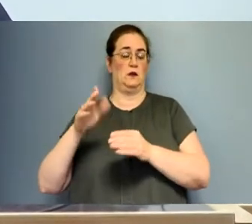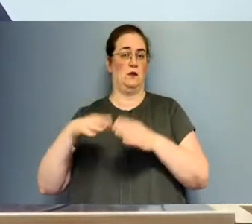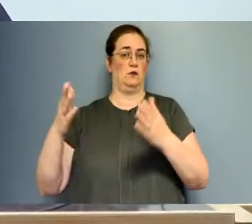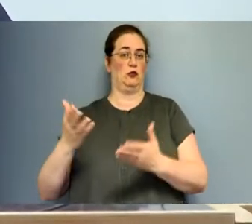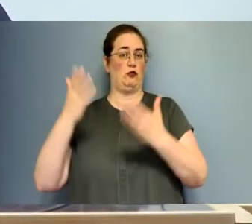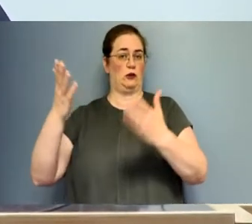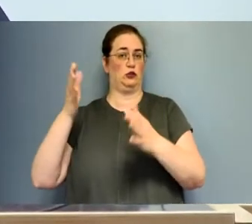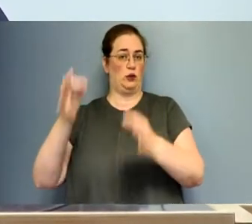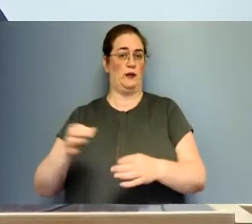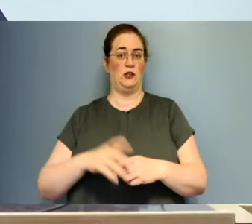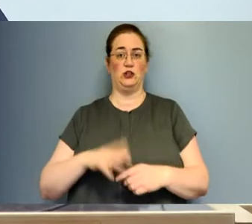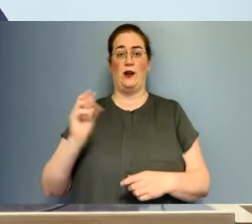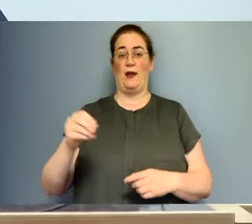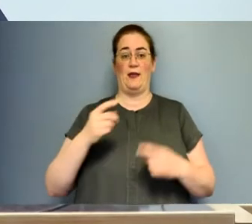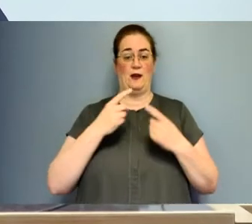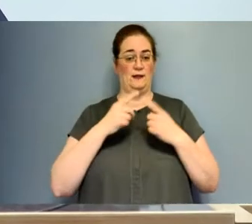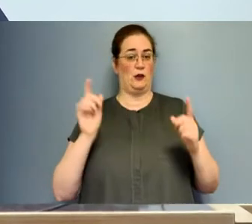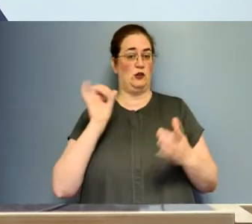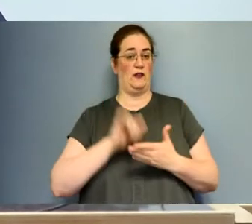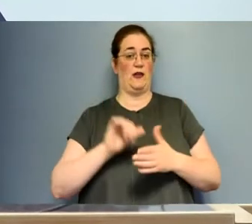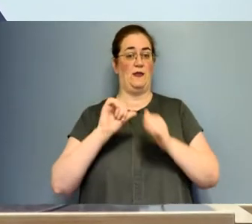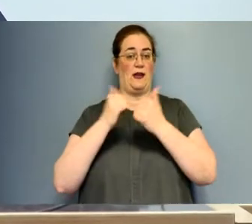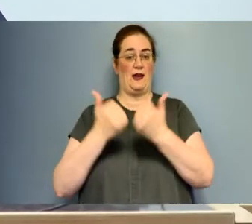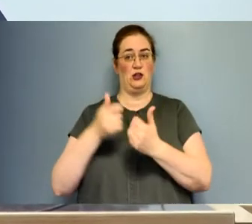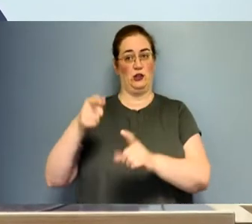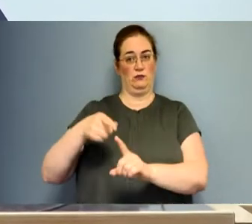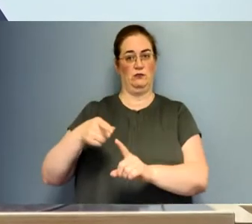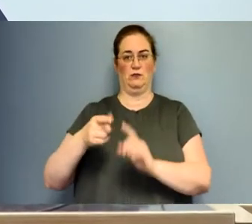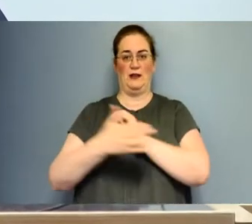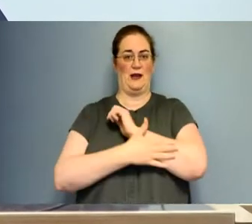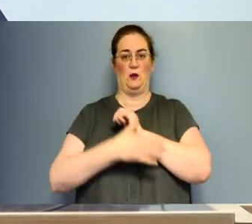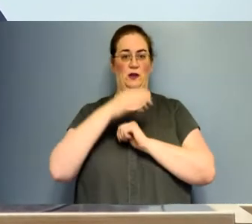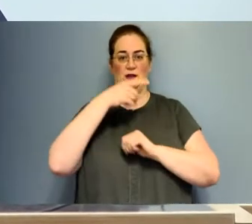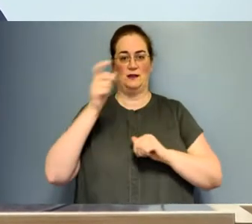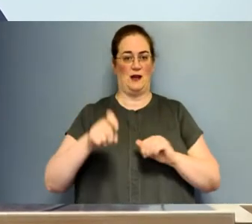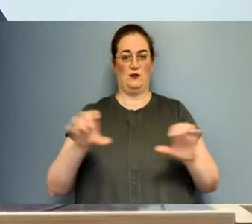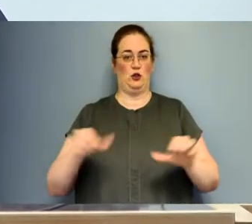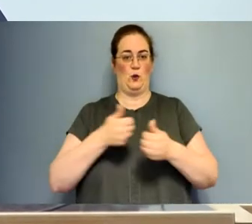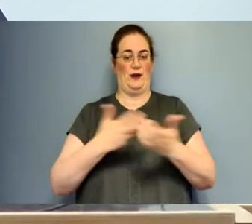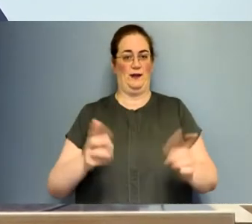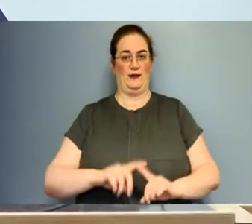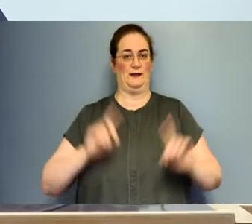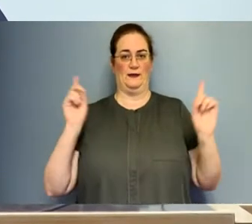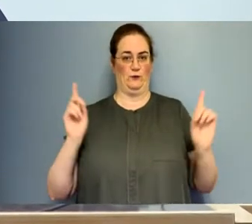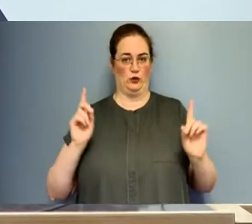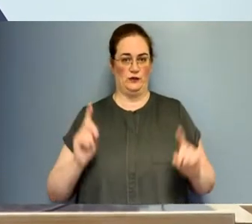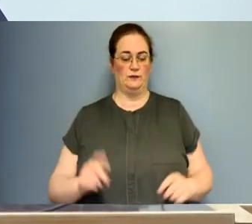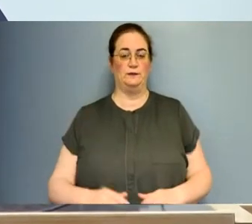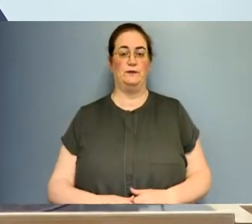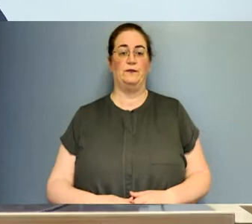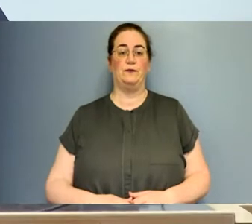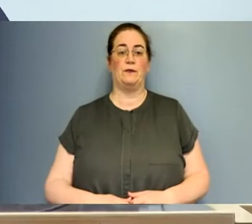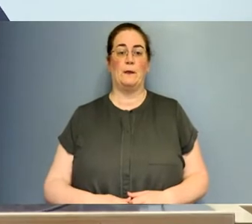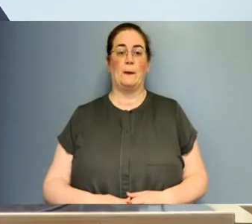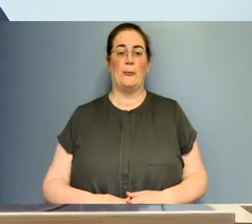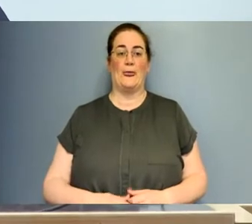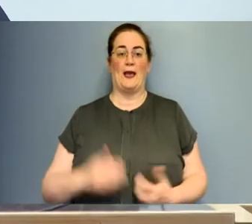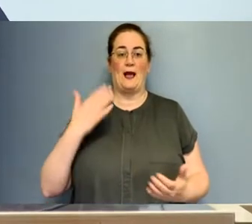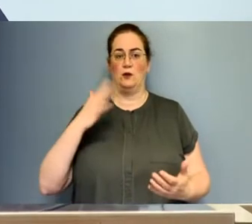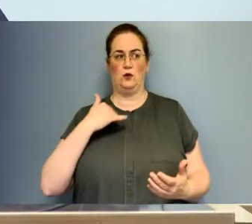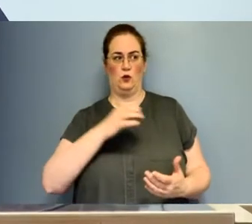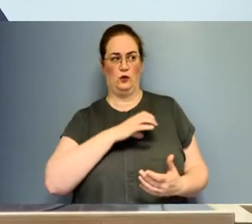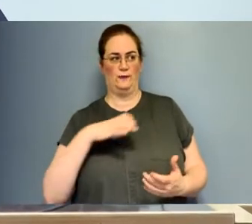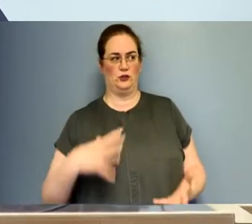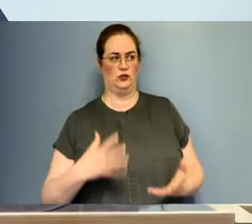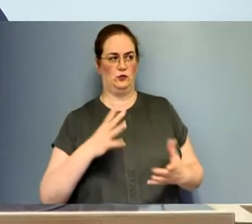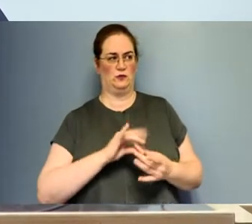then a declaration that the agency, in this case the county, doesn't have to do anything different. And again, I don't know, Commissioner, if you want me to speak